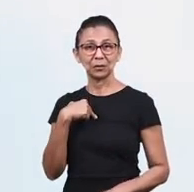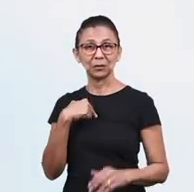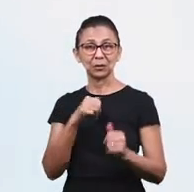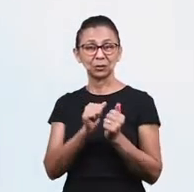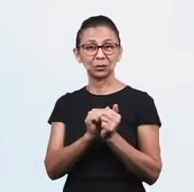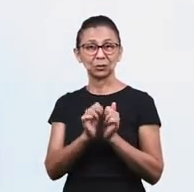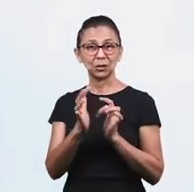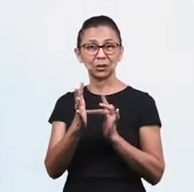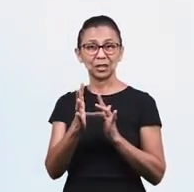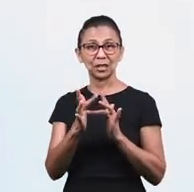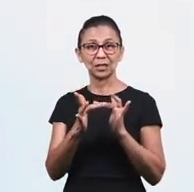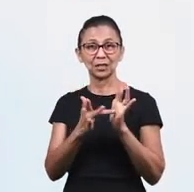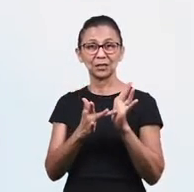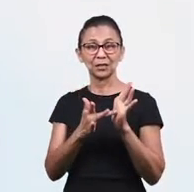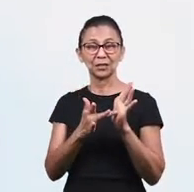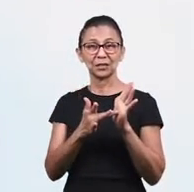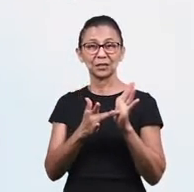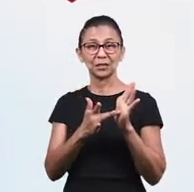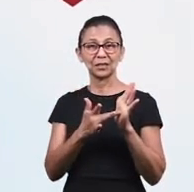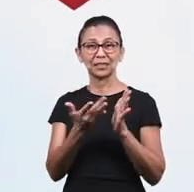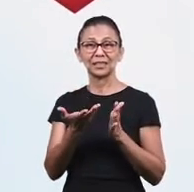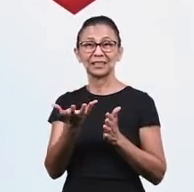With him I want to go to heaven.